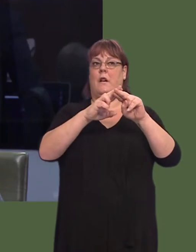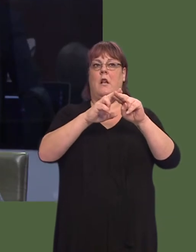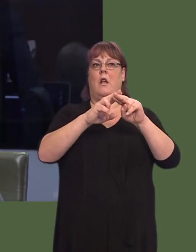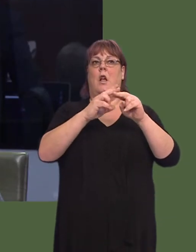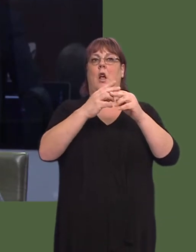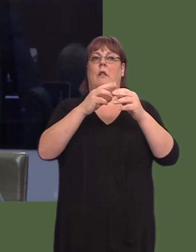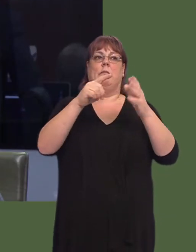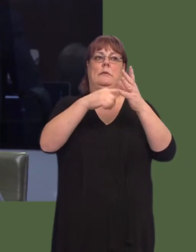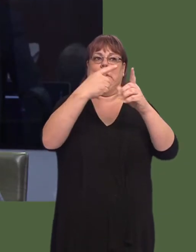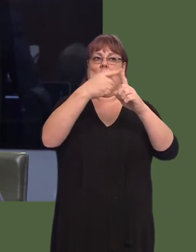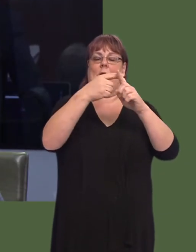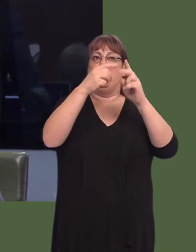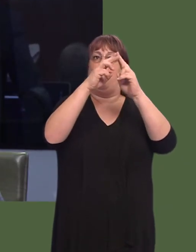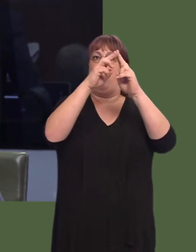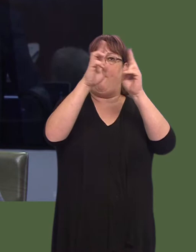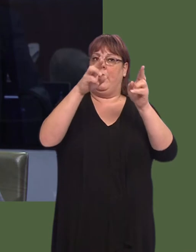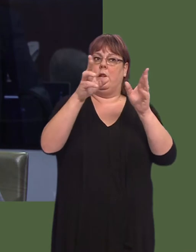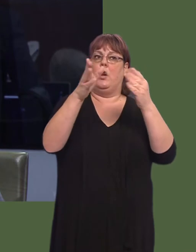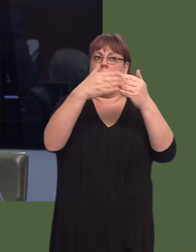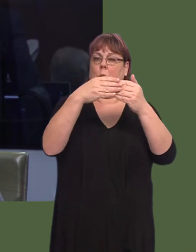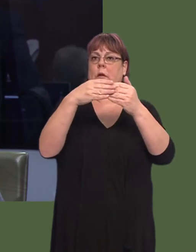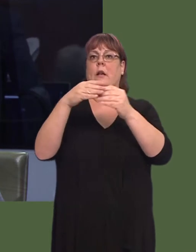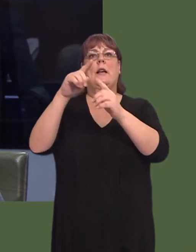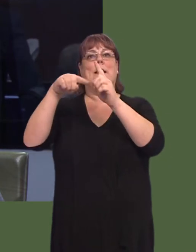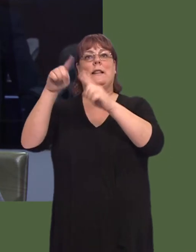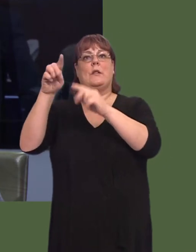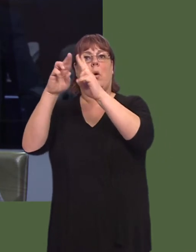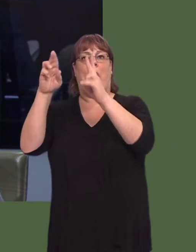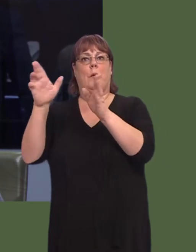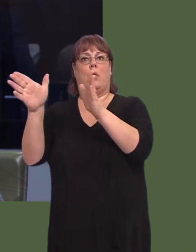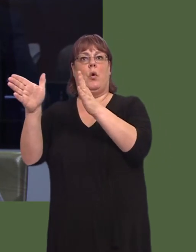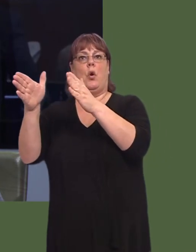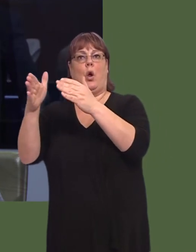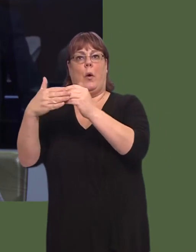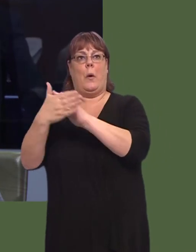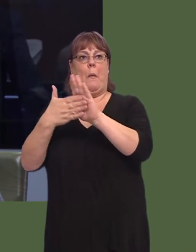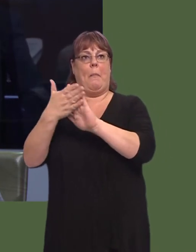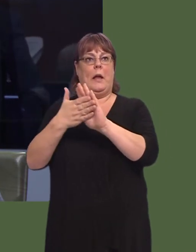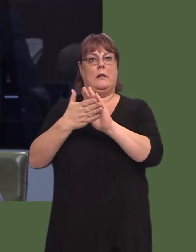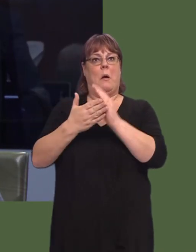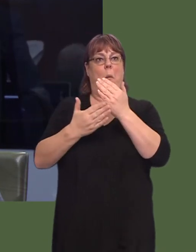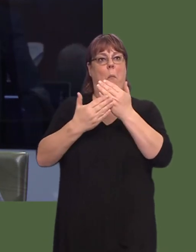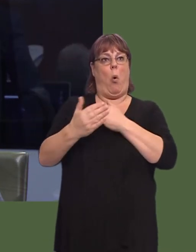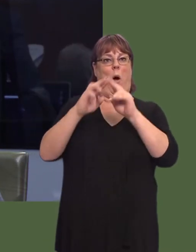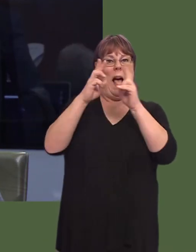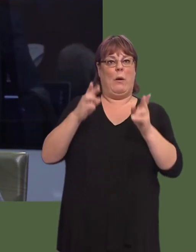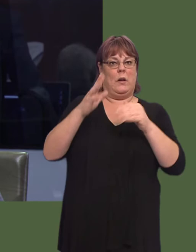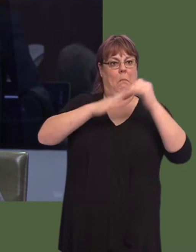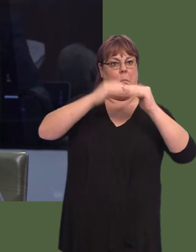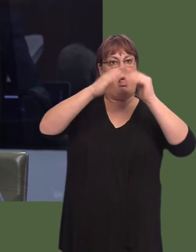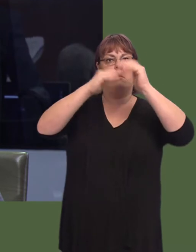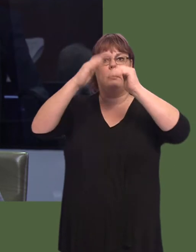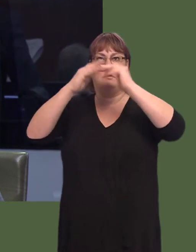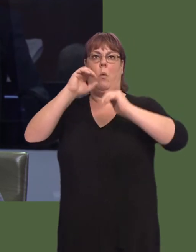to eventual vacant sites at the Tax Office and Tesco House. This could well lead to more contentious housing schemes for North